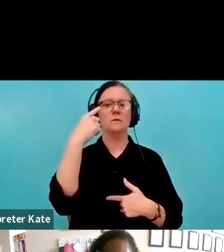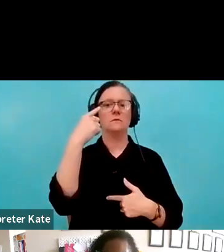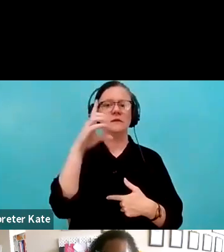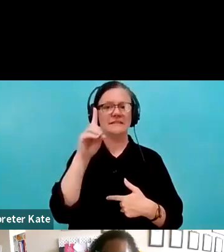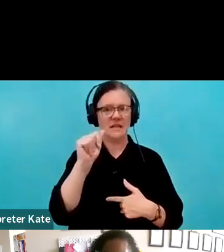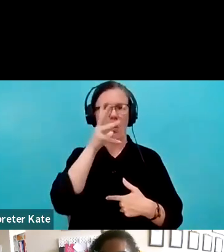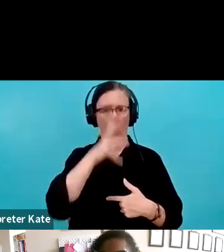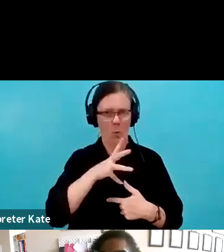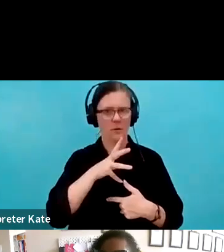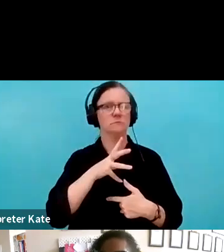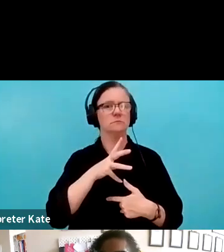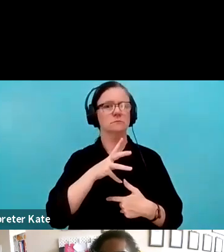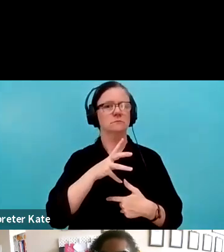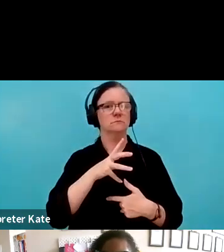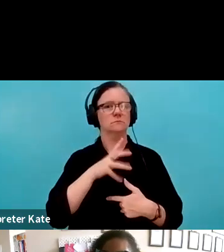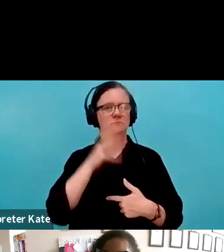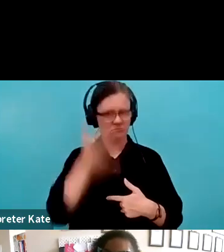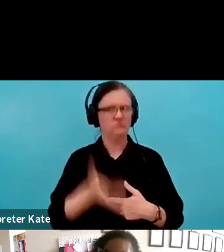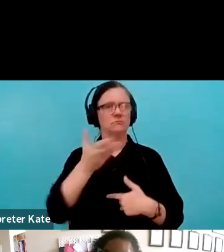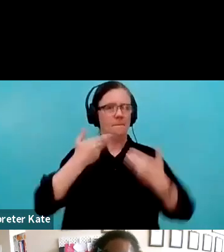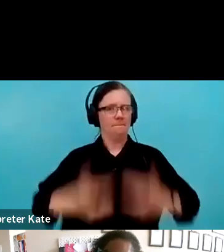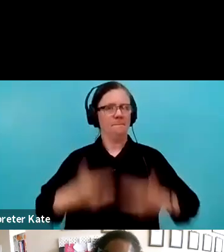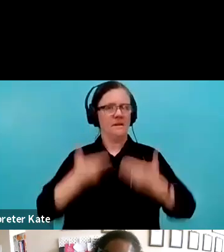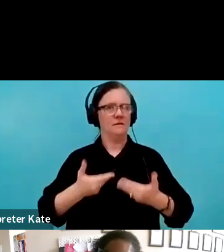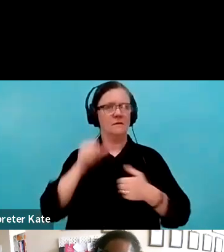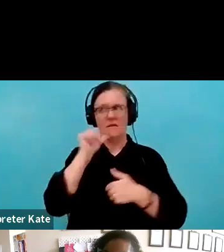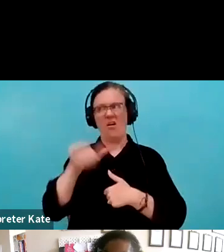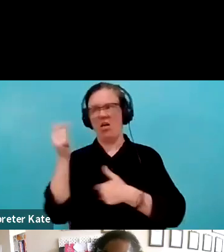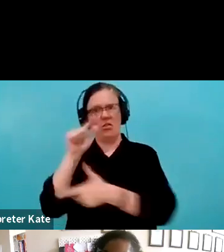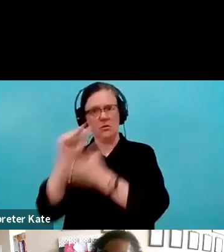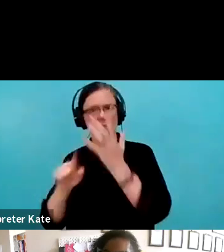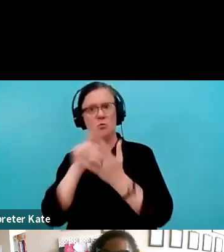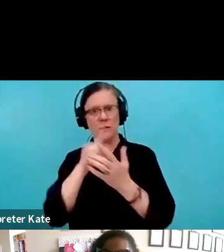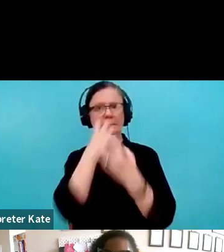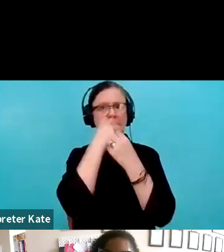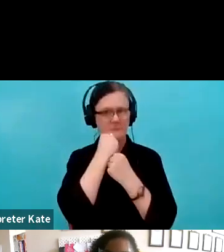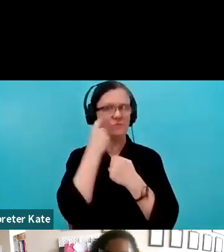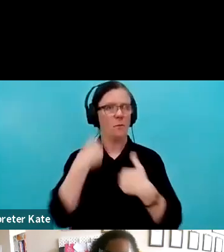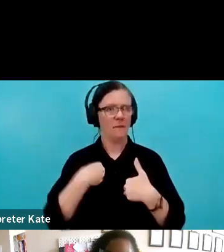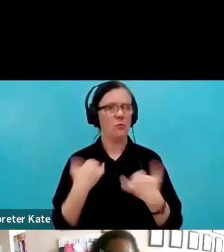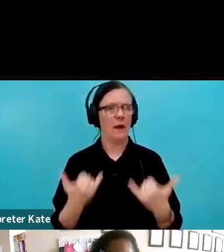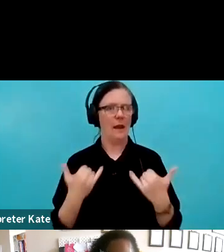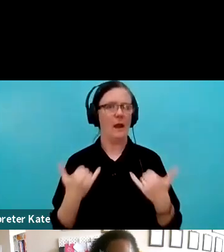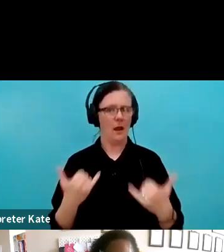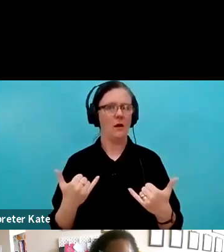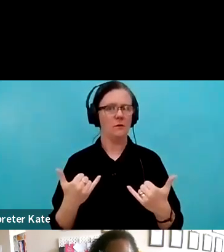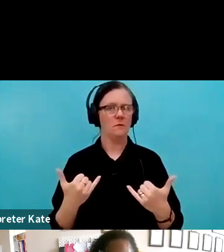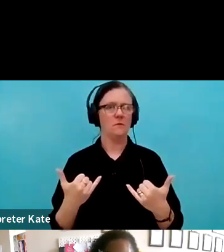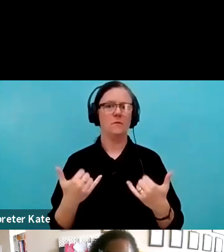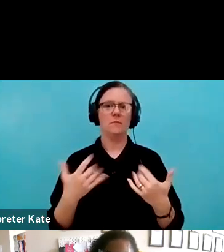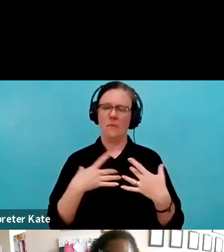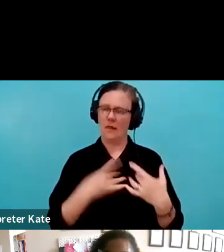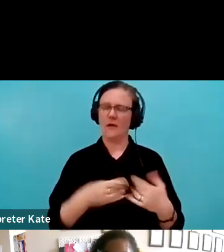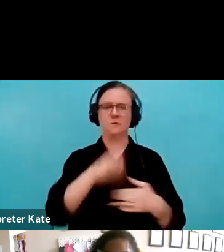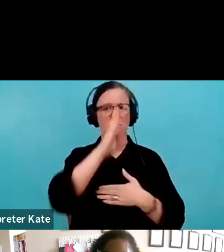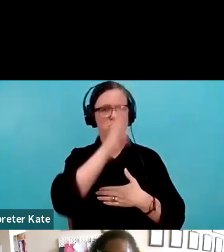that I think, as opposed to some other things right now, means a lot to me. And so I just like to be very frank